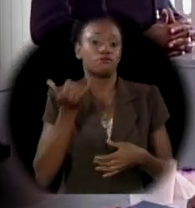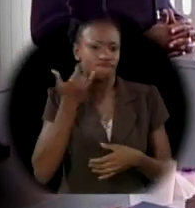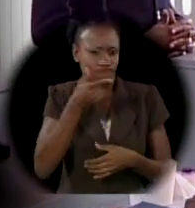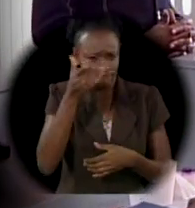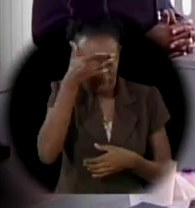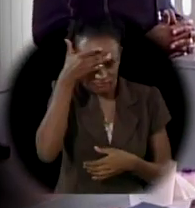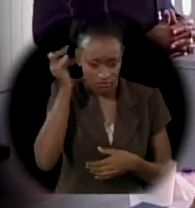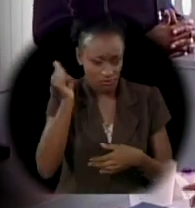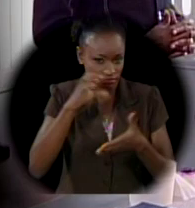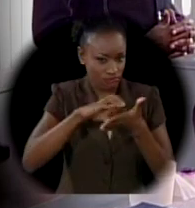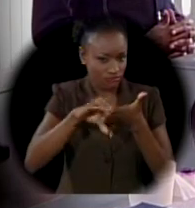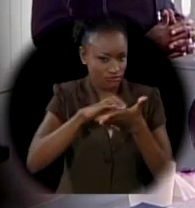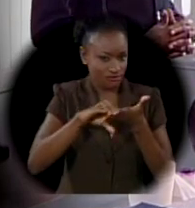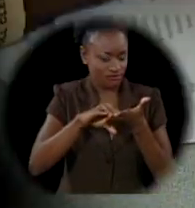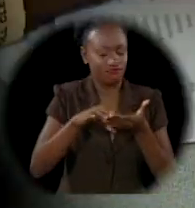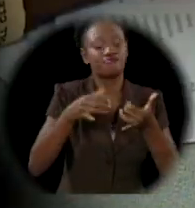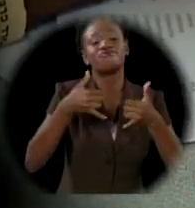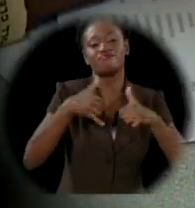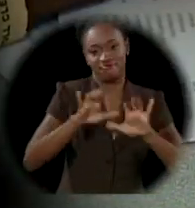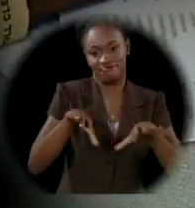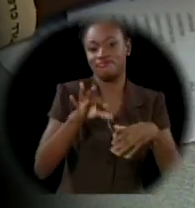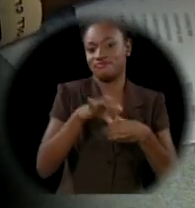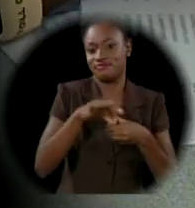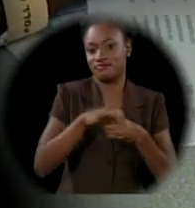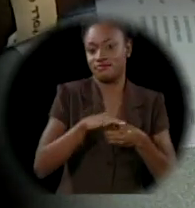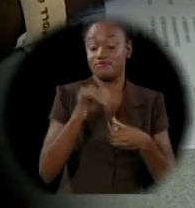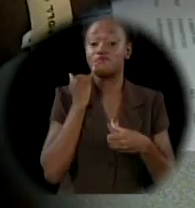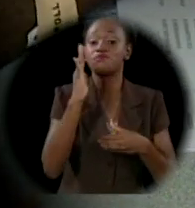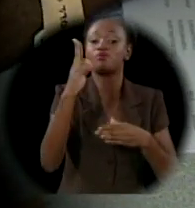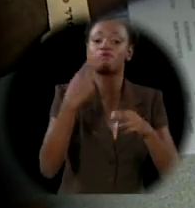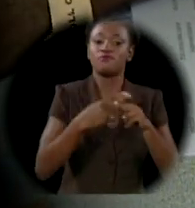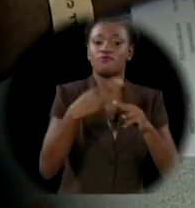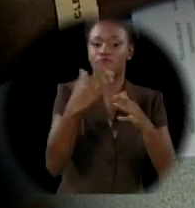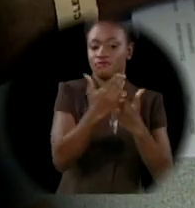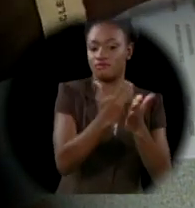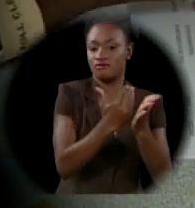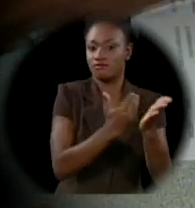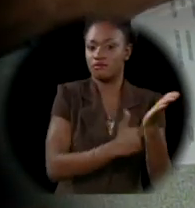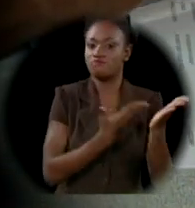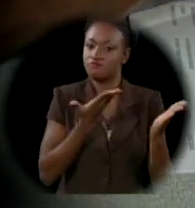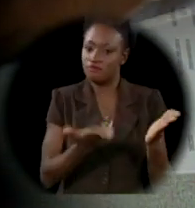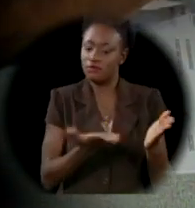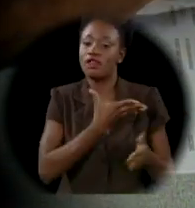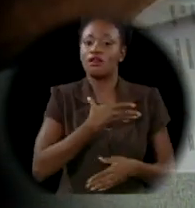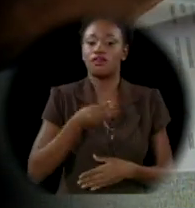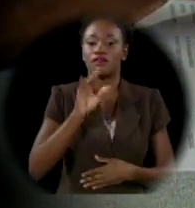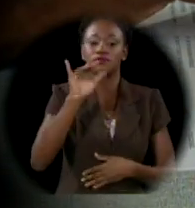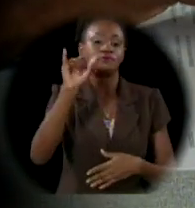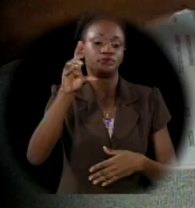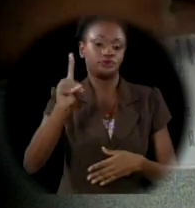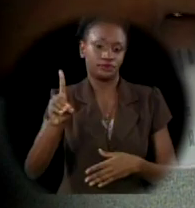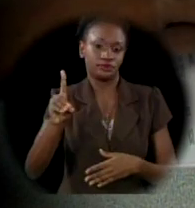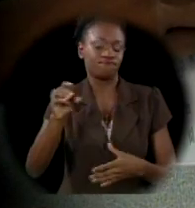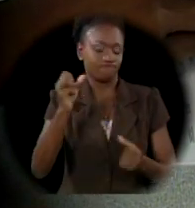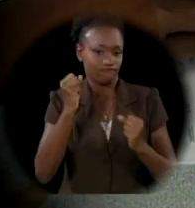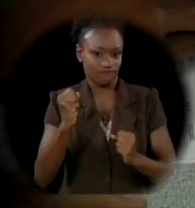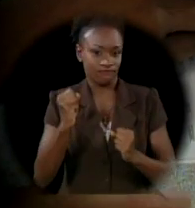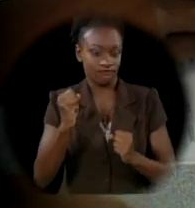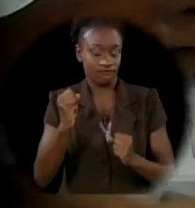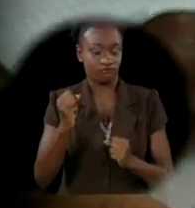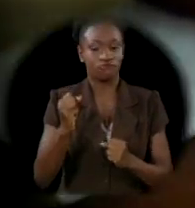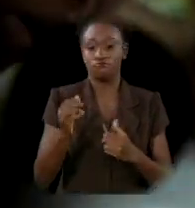ID card? You will still be allowed to vote once your name can be found on the voters list and your identity can be